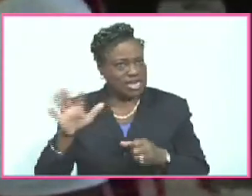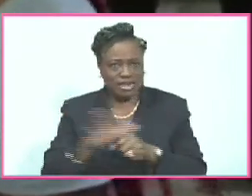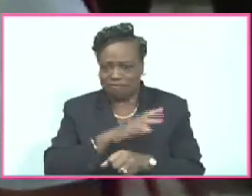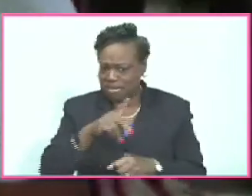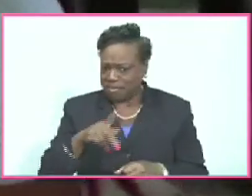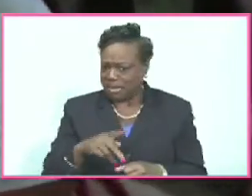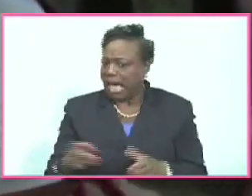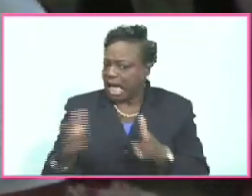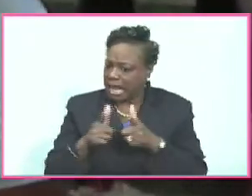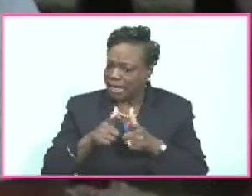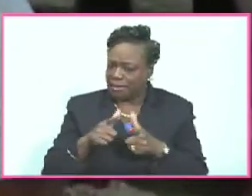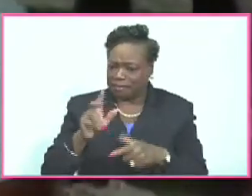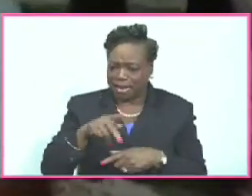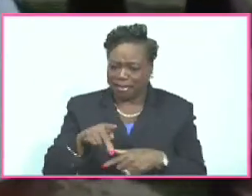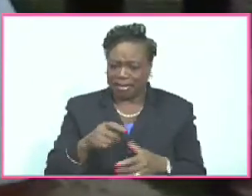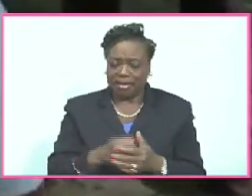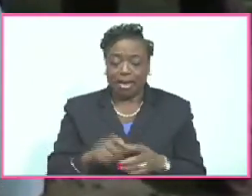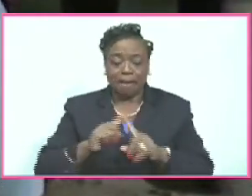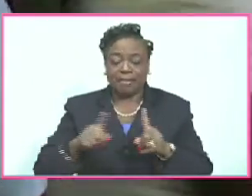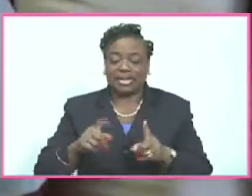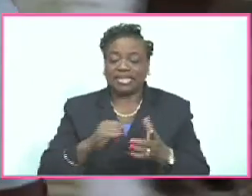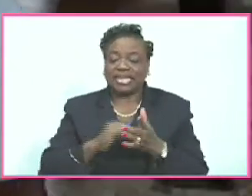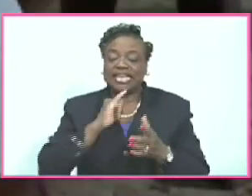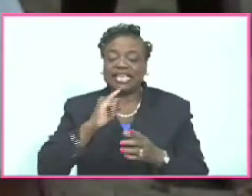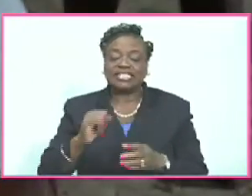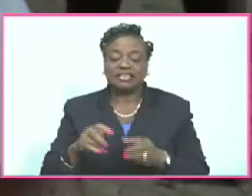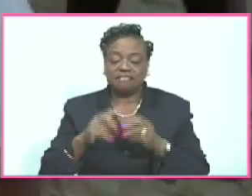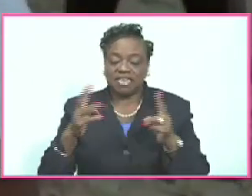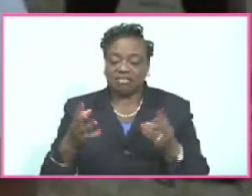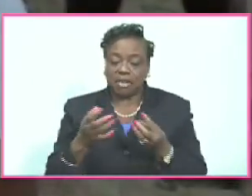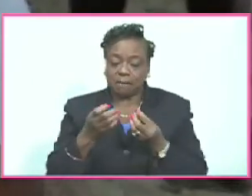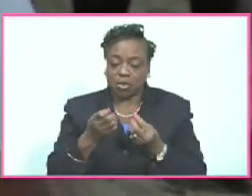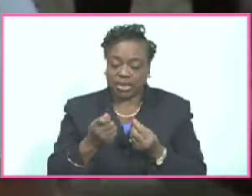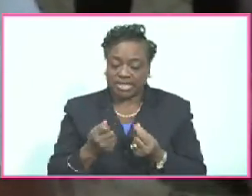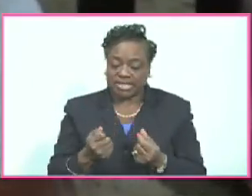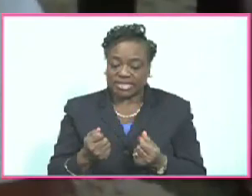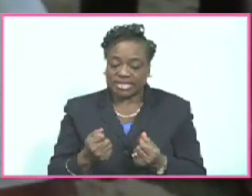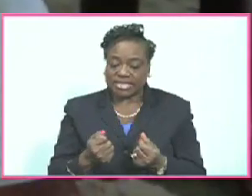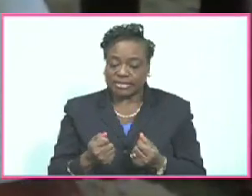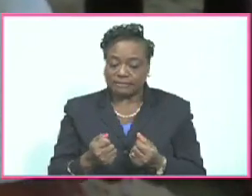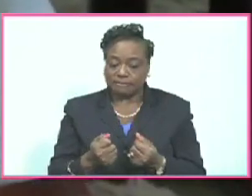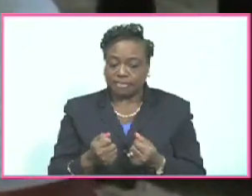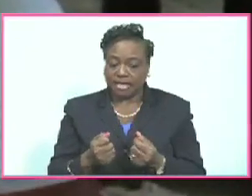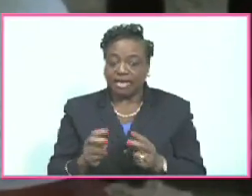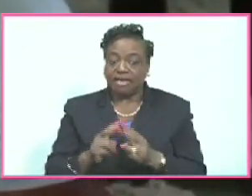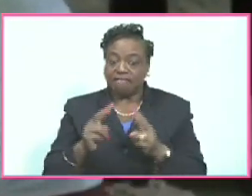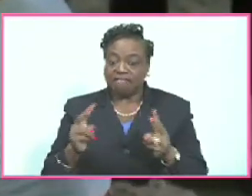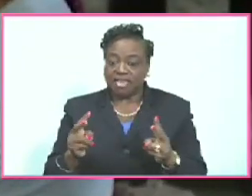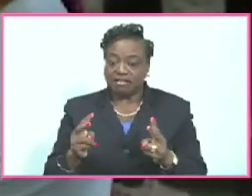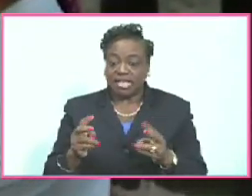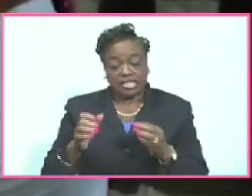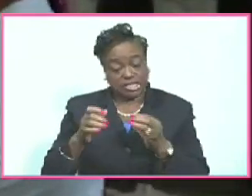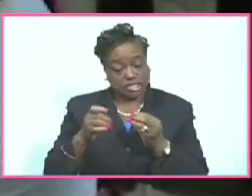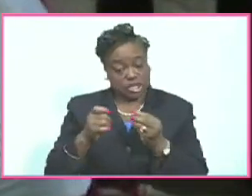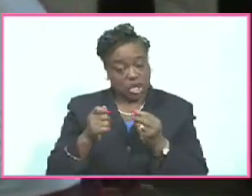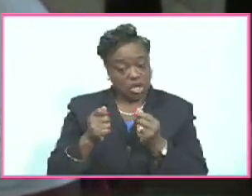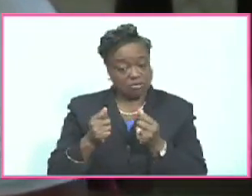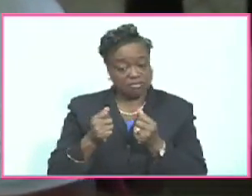has a hint of pepper. But it's very moist. It is. Very tender. It